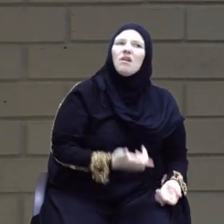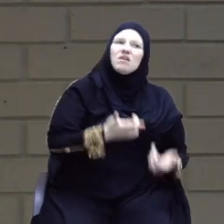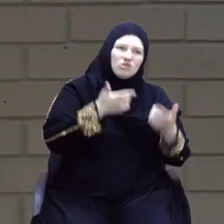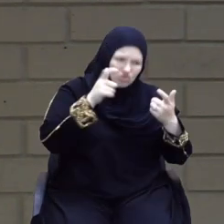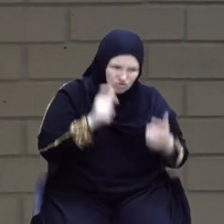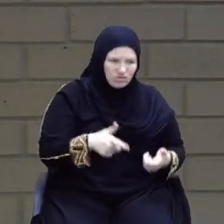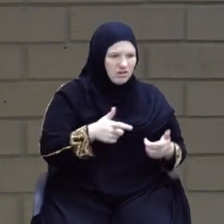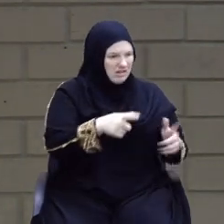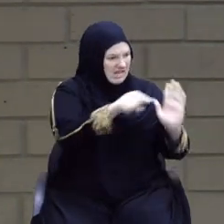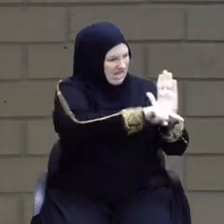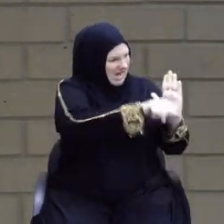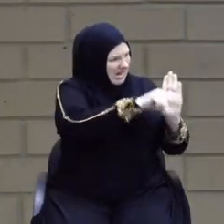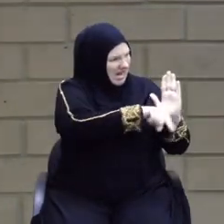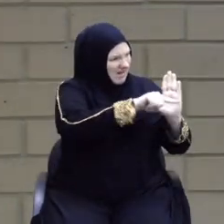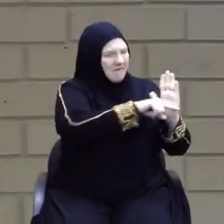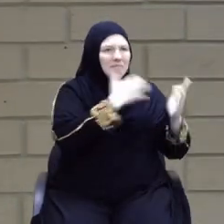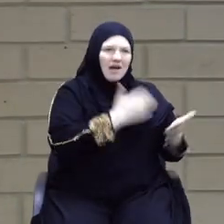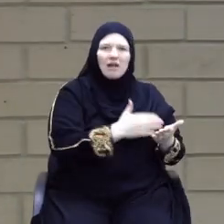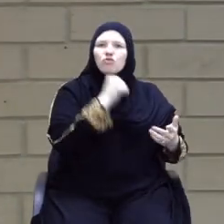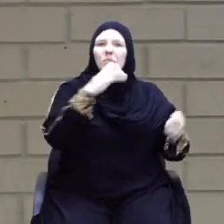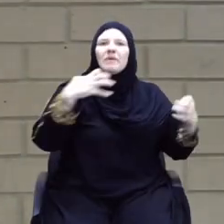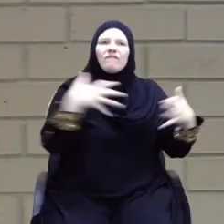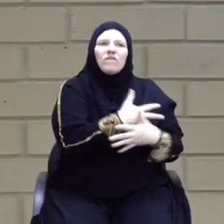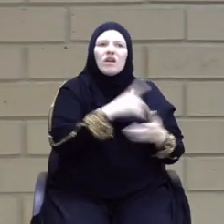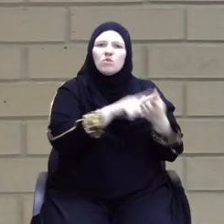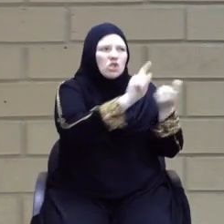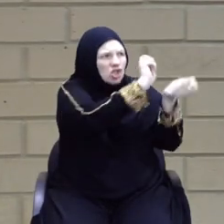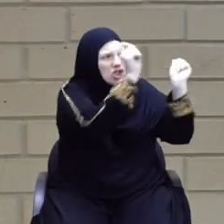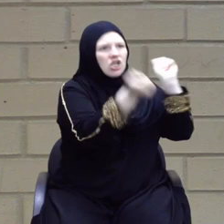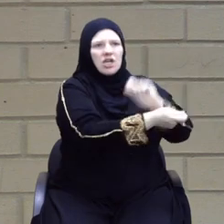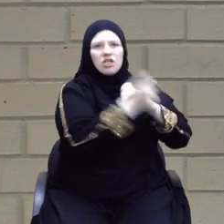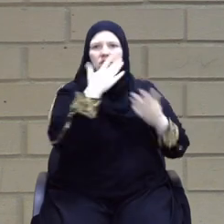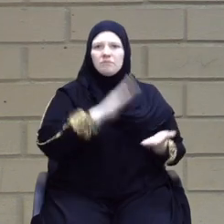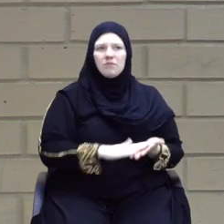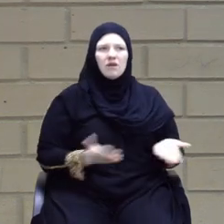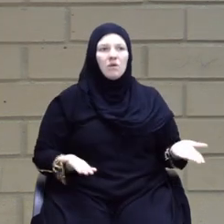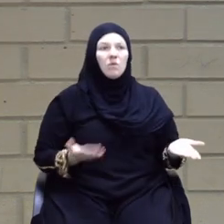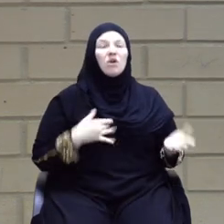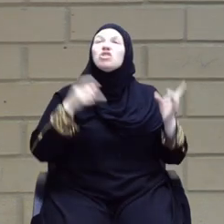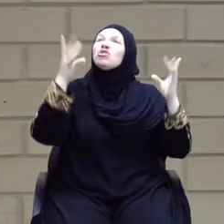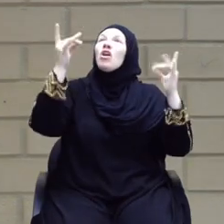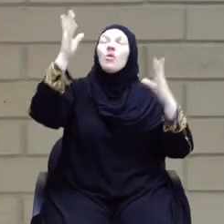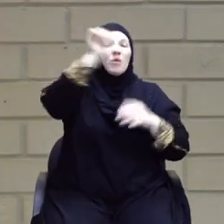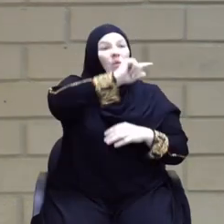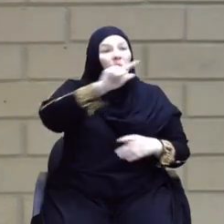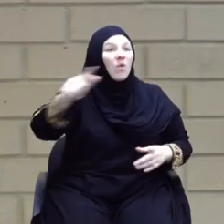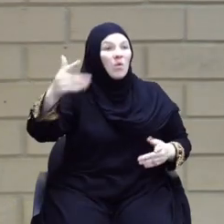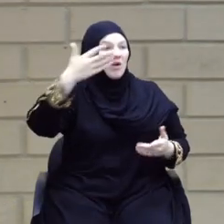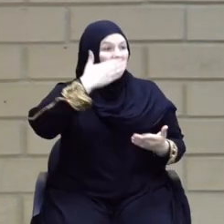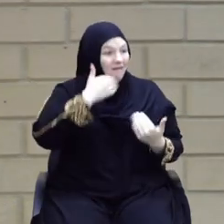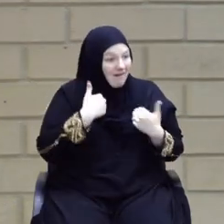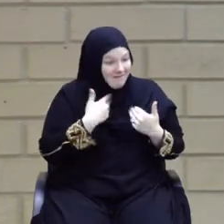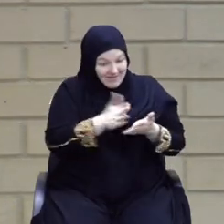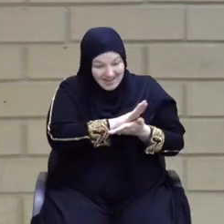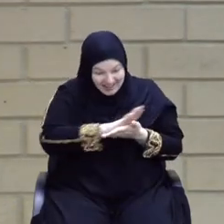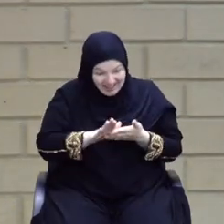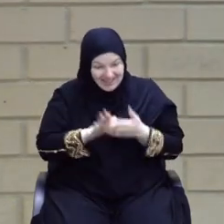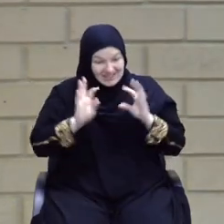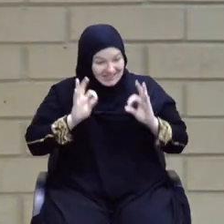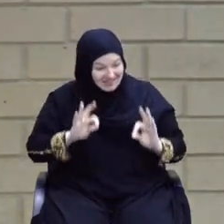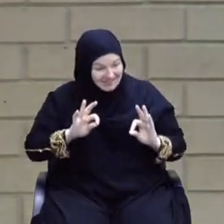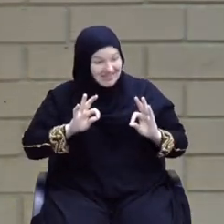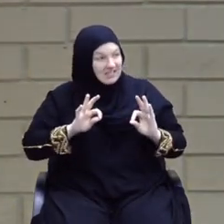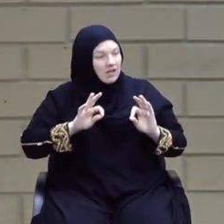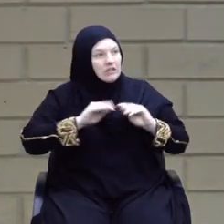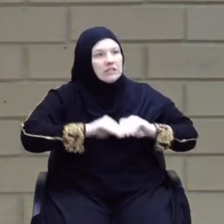energy that we have, inshallah, all of us have within us, of being clean and pure, to make it an engaging